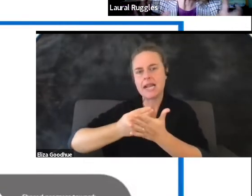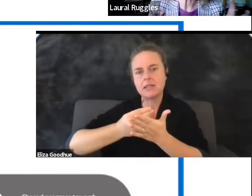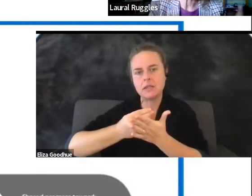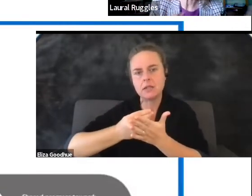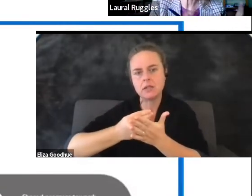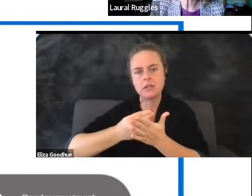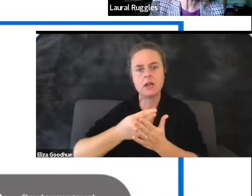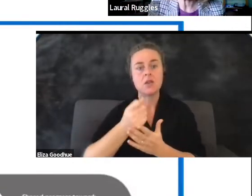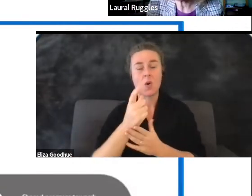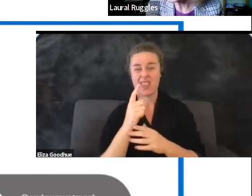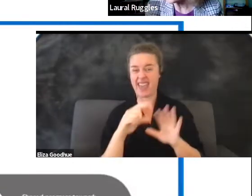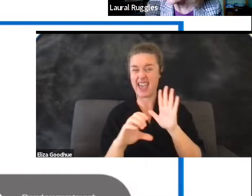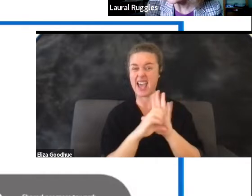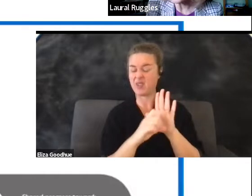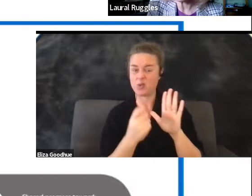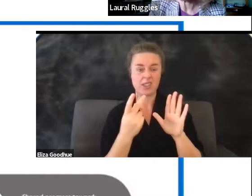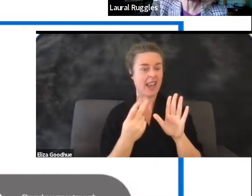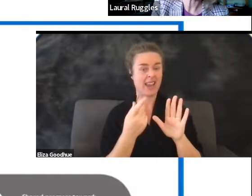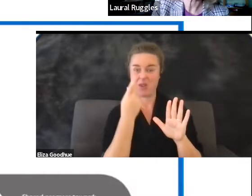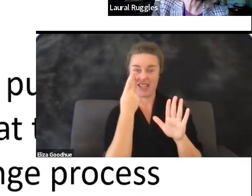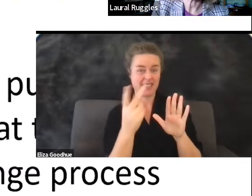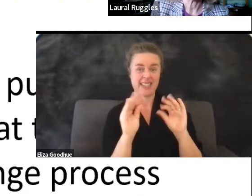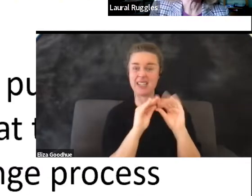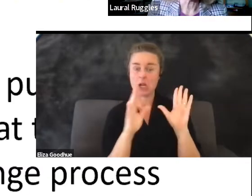always equal amounts spent on each element.